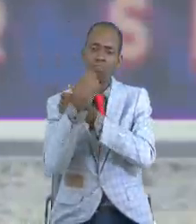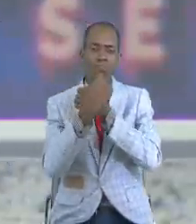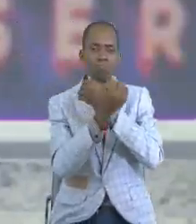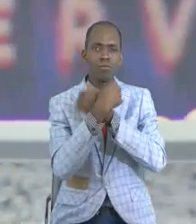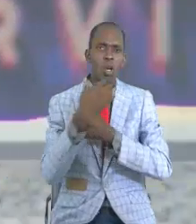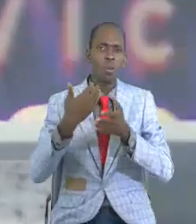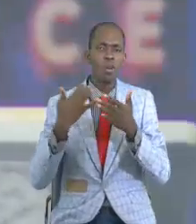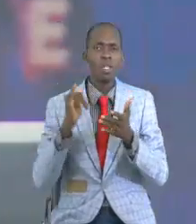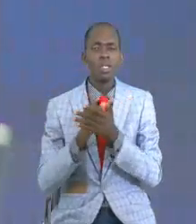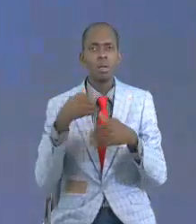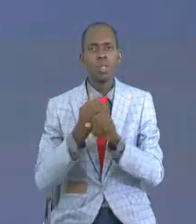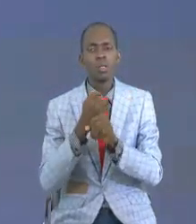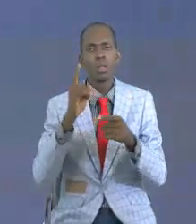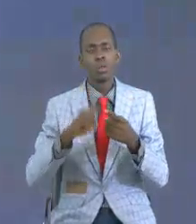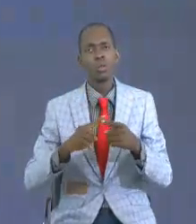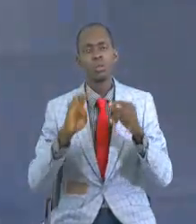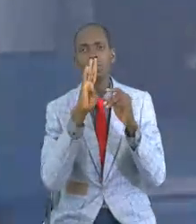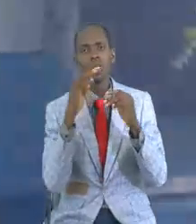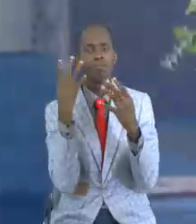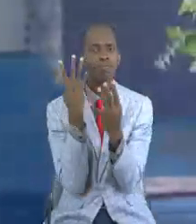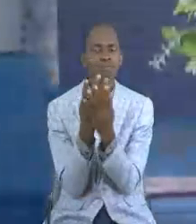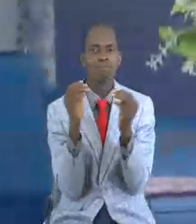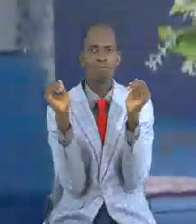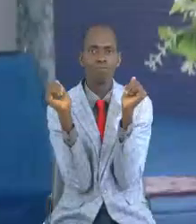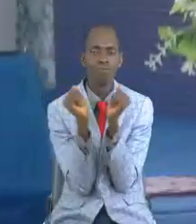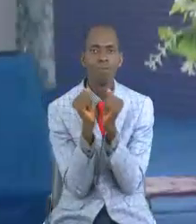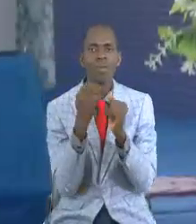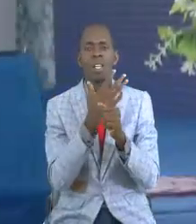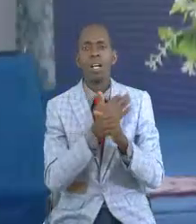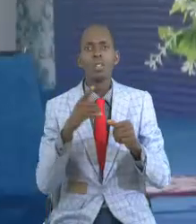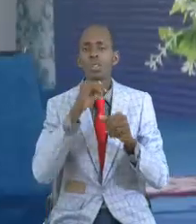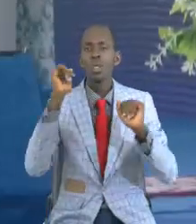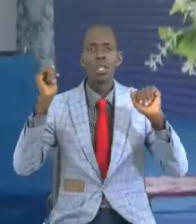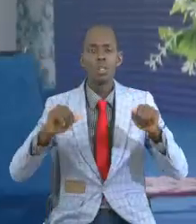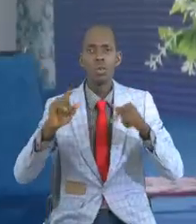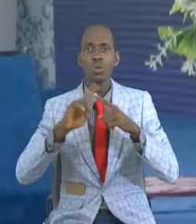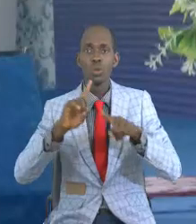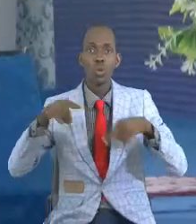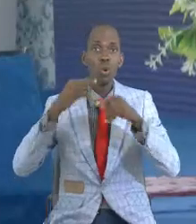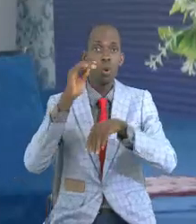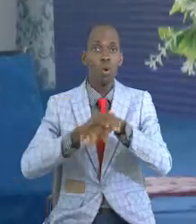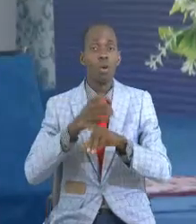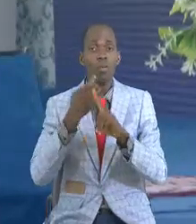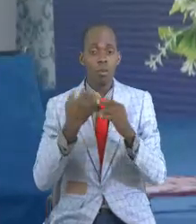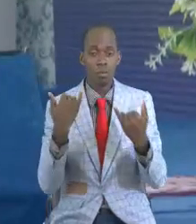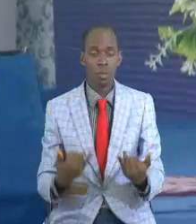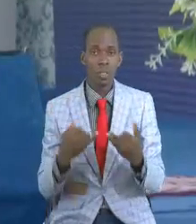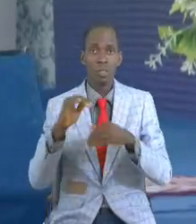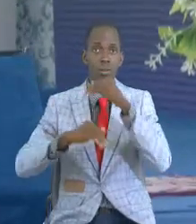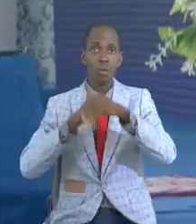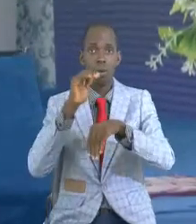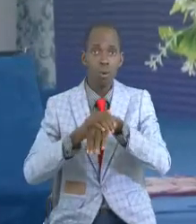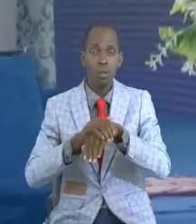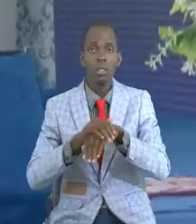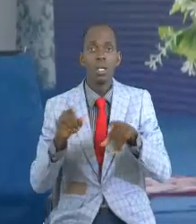subjected, succumbed, and you collapsed and you couldn't go on. From this moment, as you get back